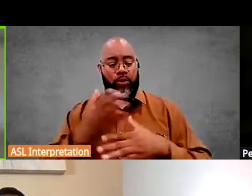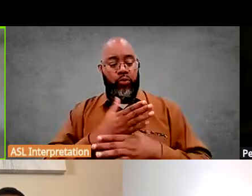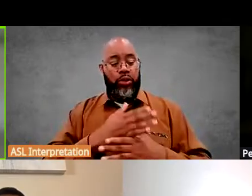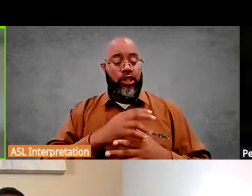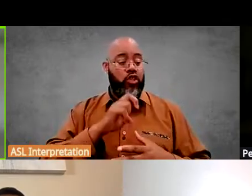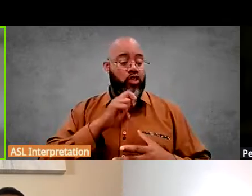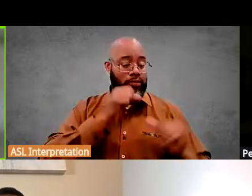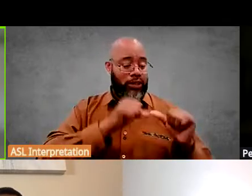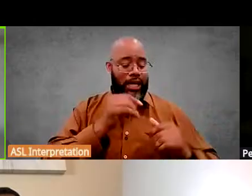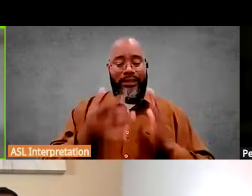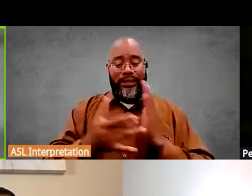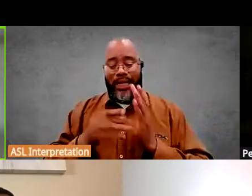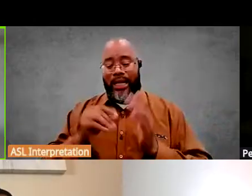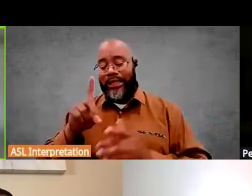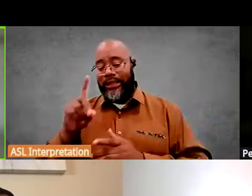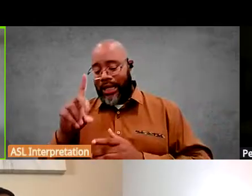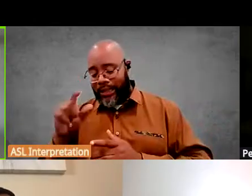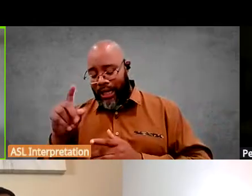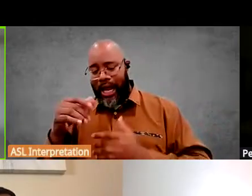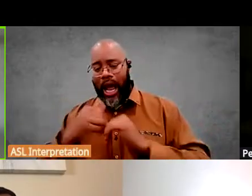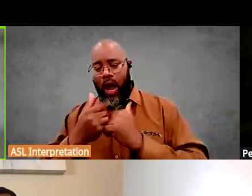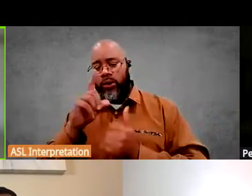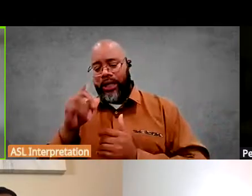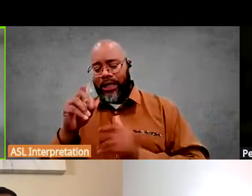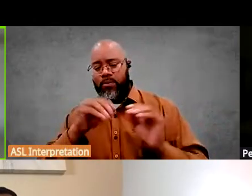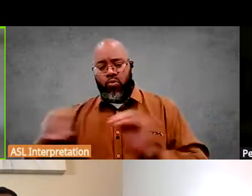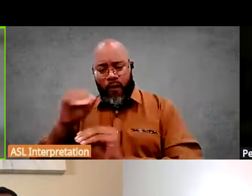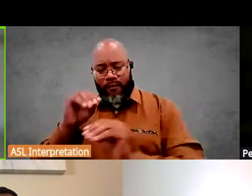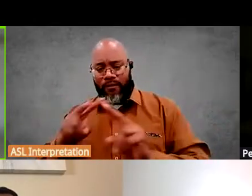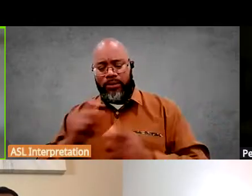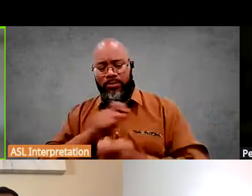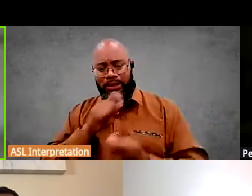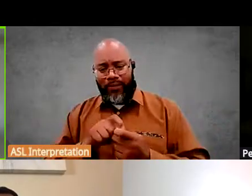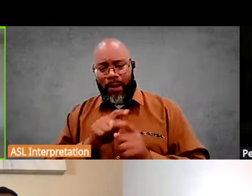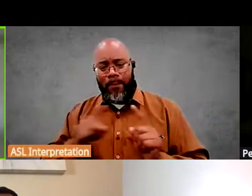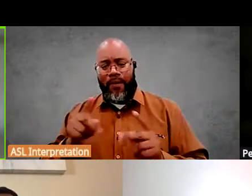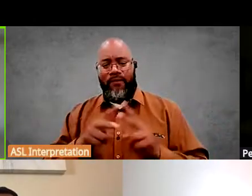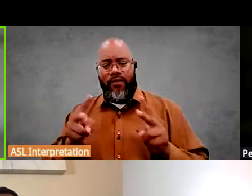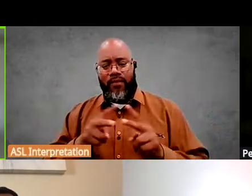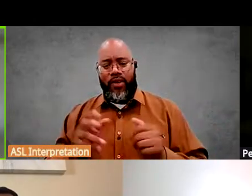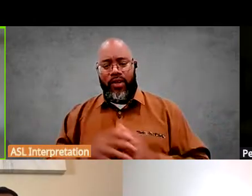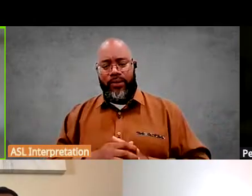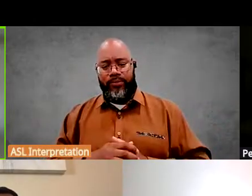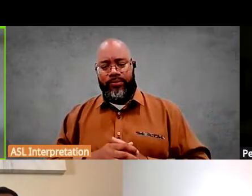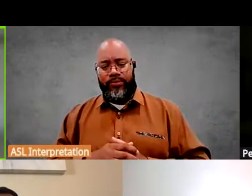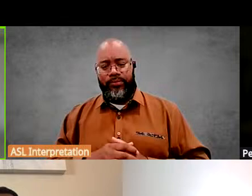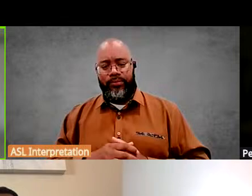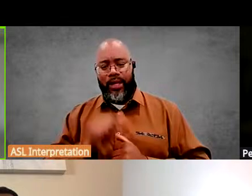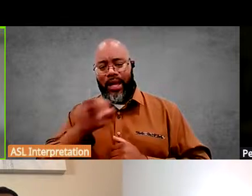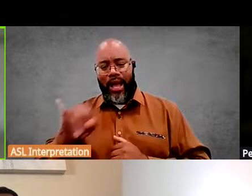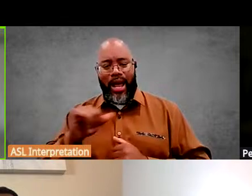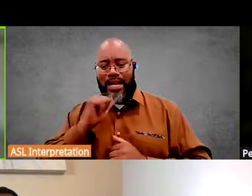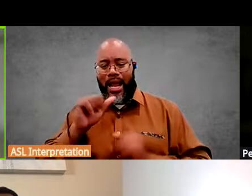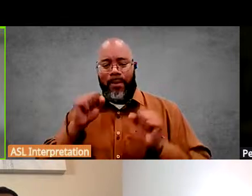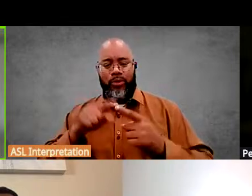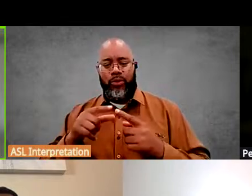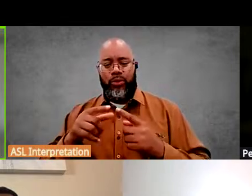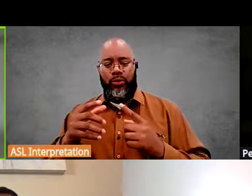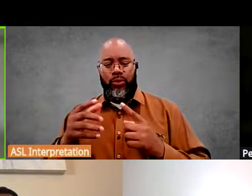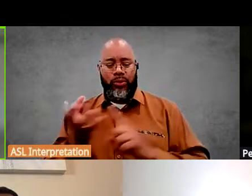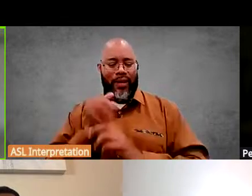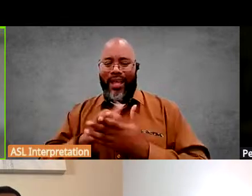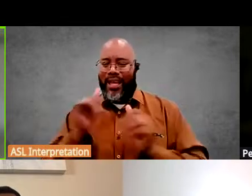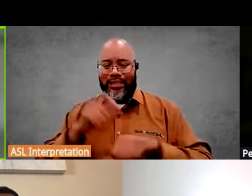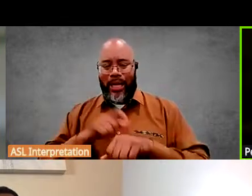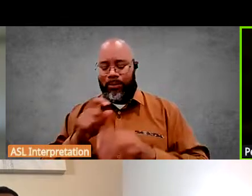and data and how data is being moved around. Very specific, but very, very, AI is not going to be able to take it anytime soon,